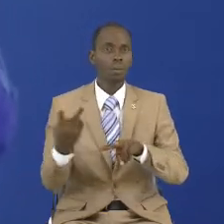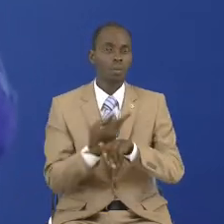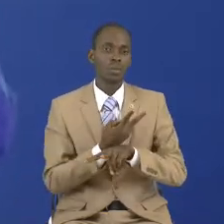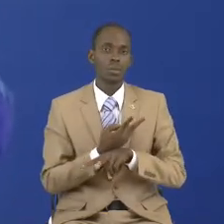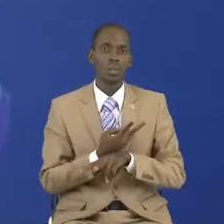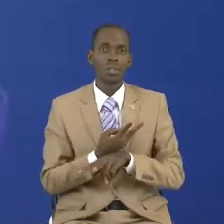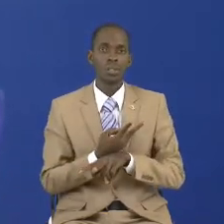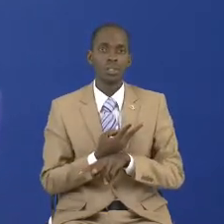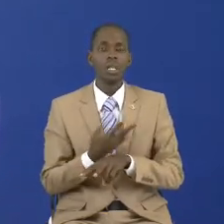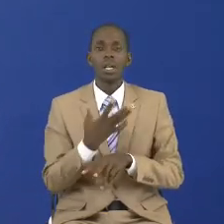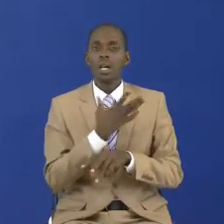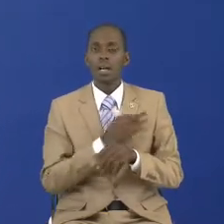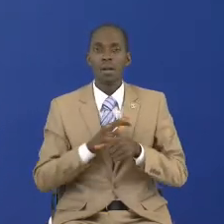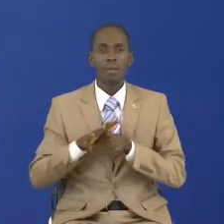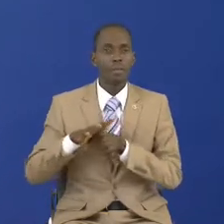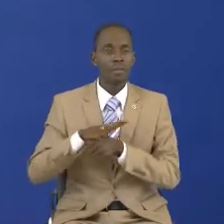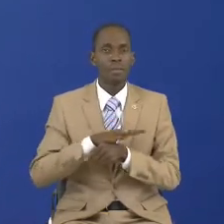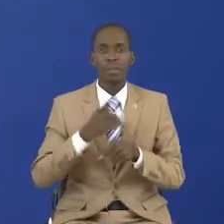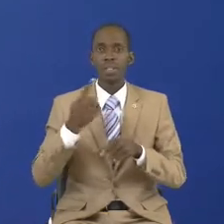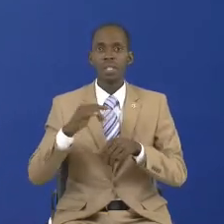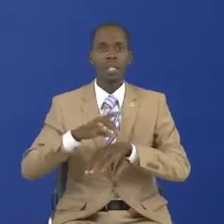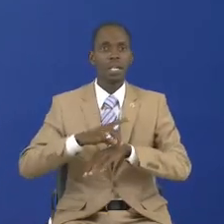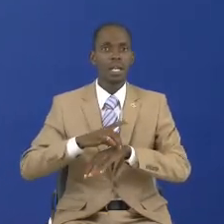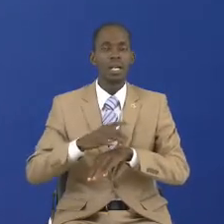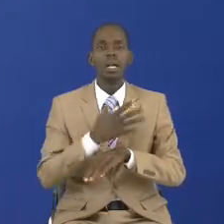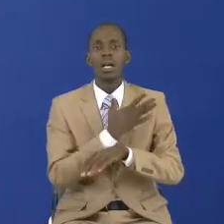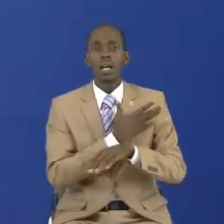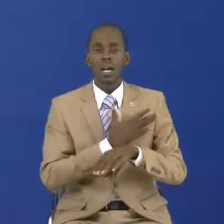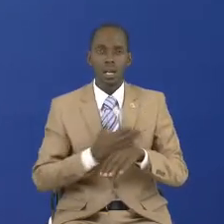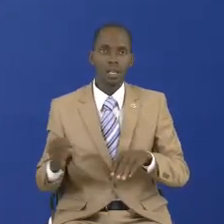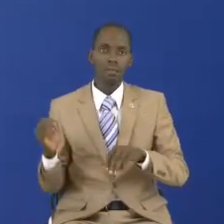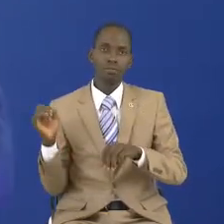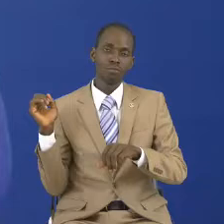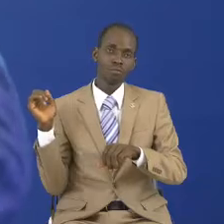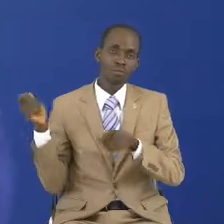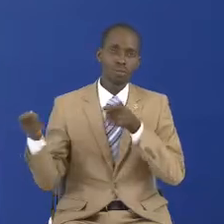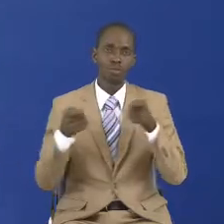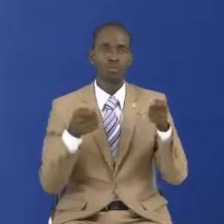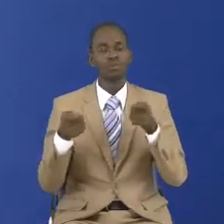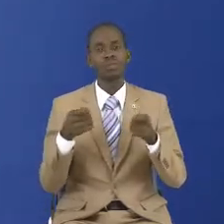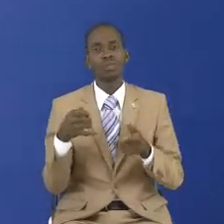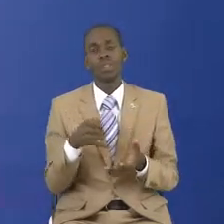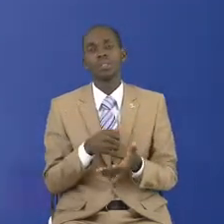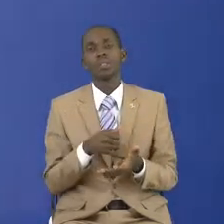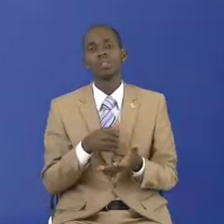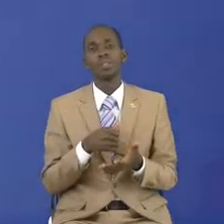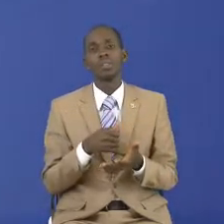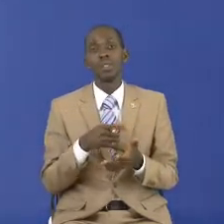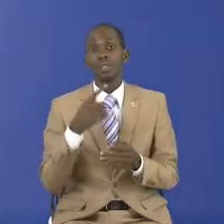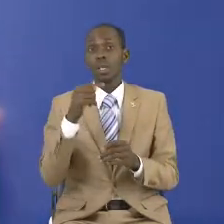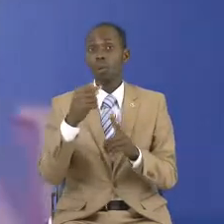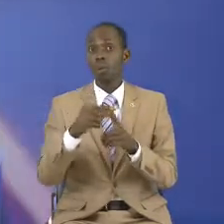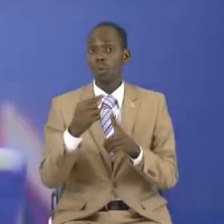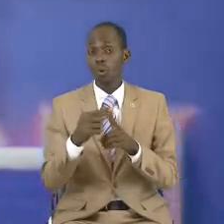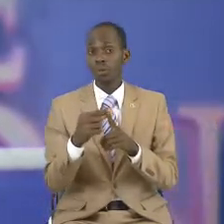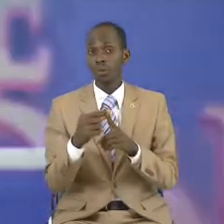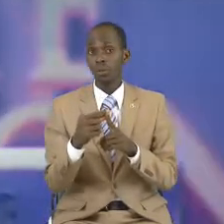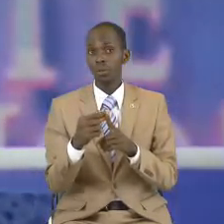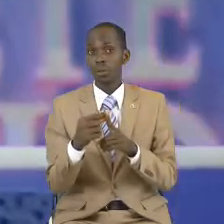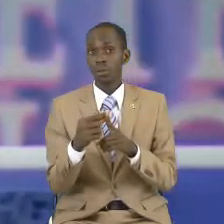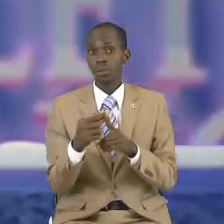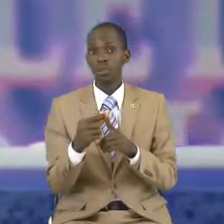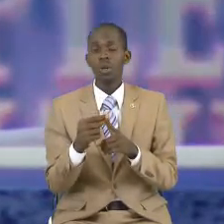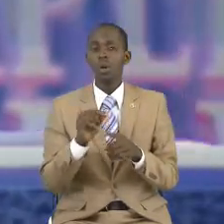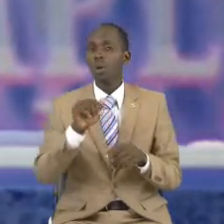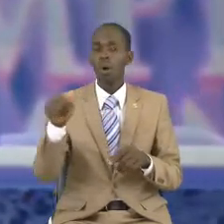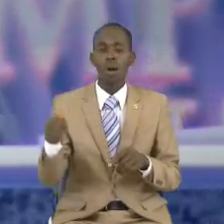and replenish the earth and subdue each the world or any image